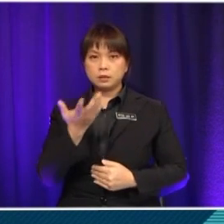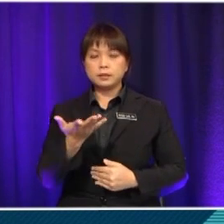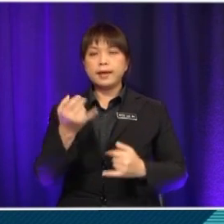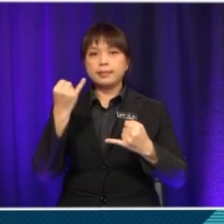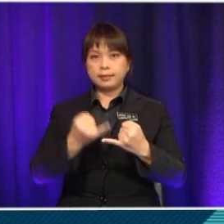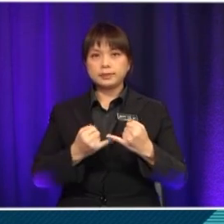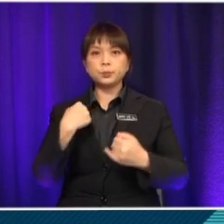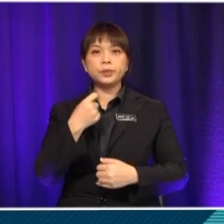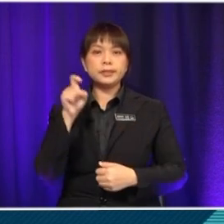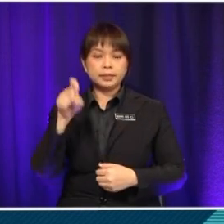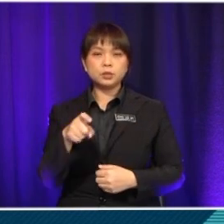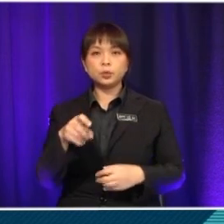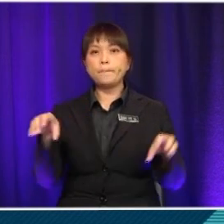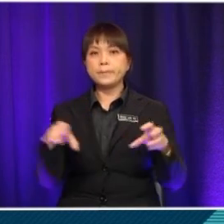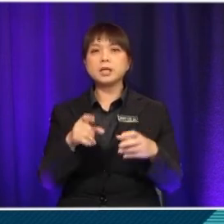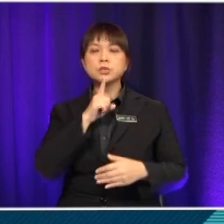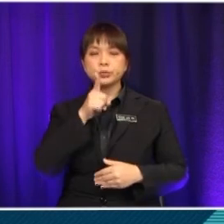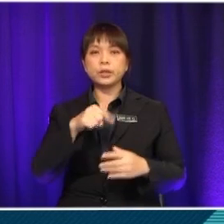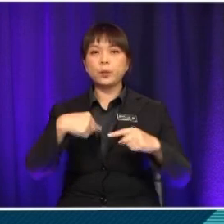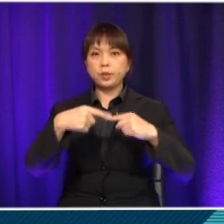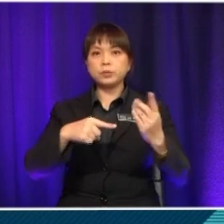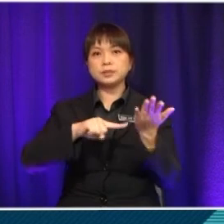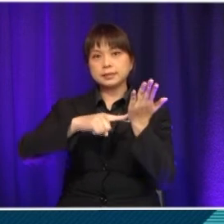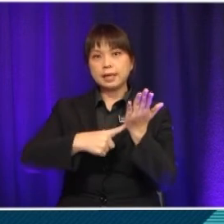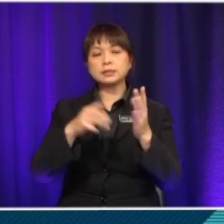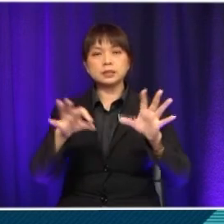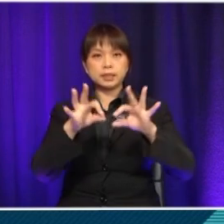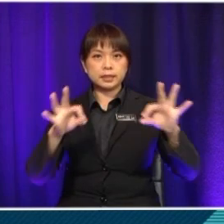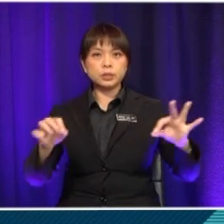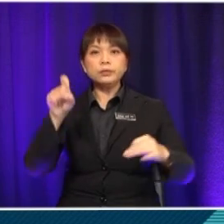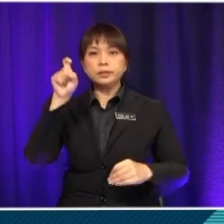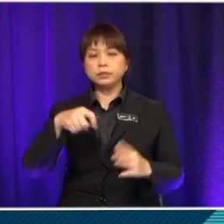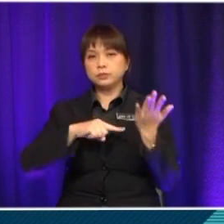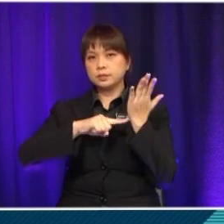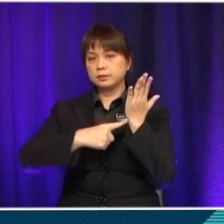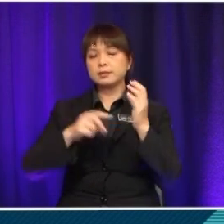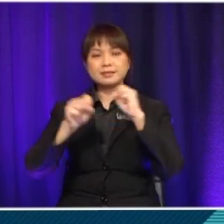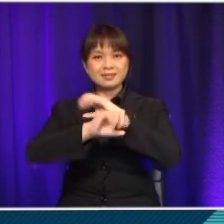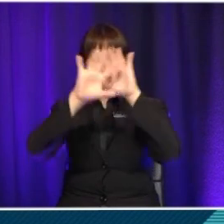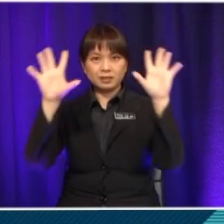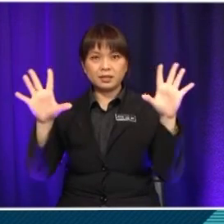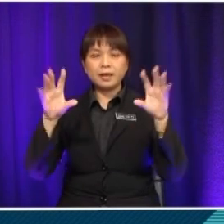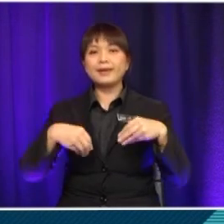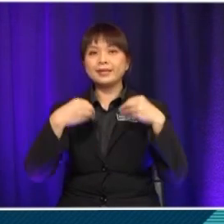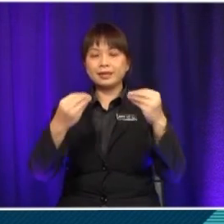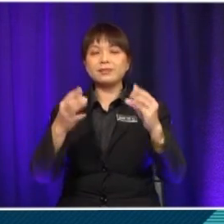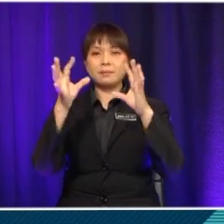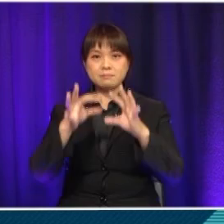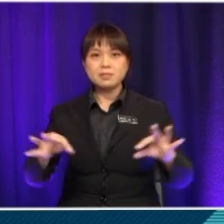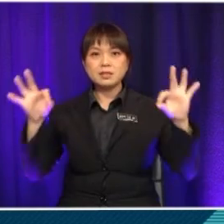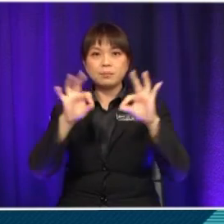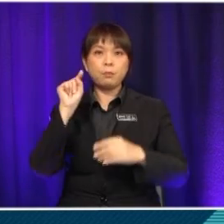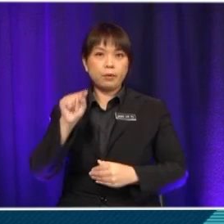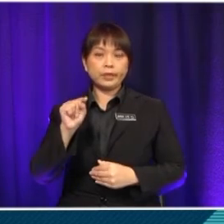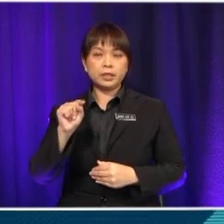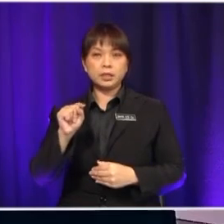make sure that whenever you start a sentence, you need to start clearly, okay, by giving your main point. So what is the one that